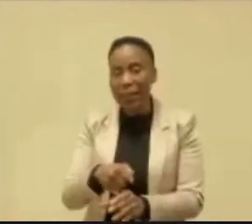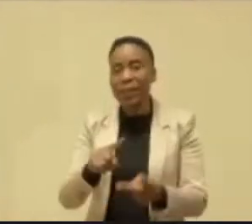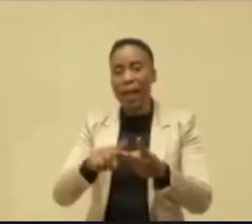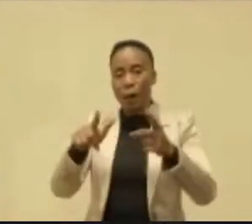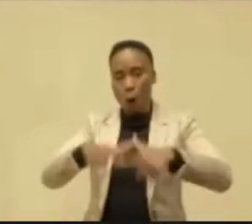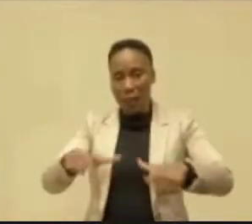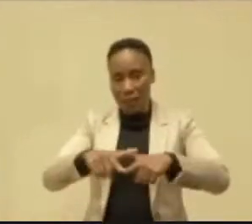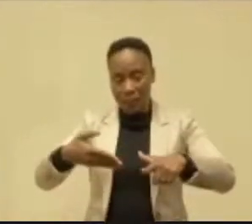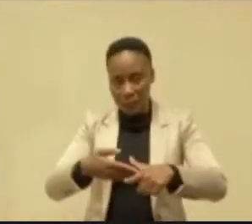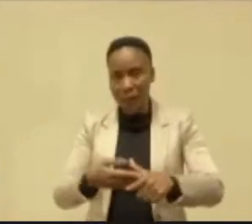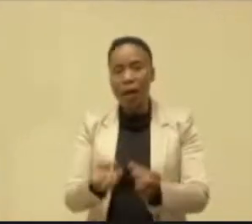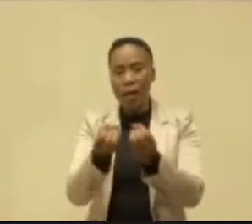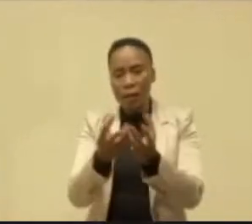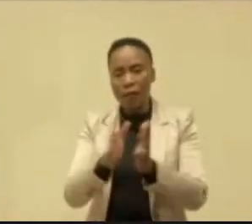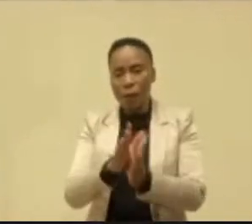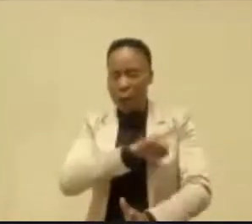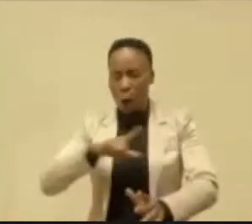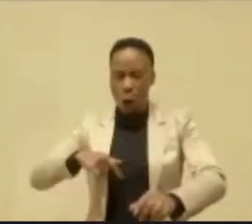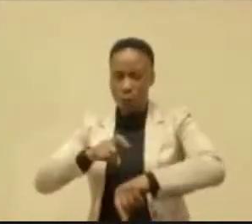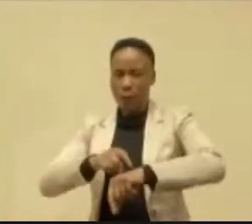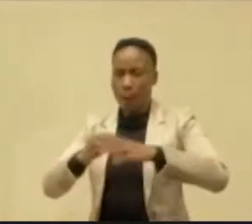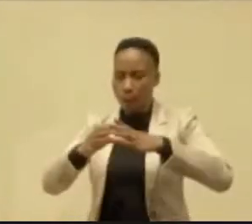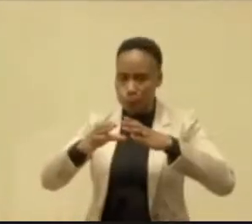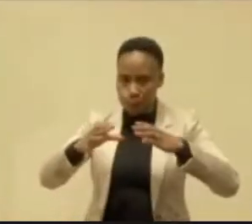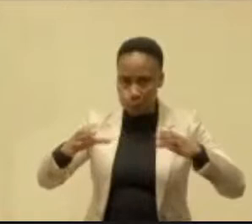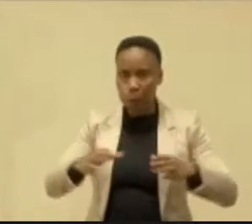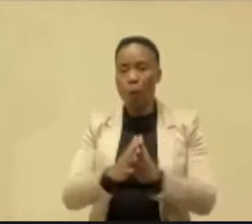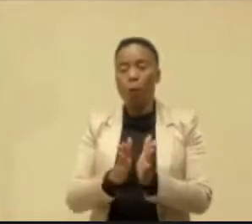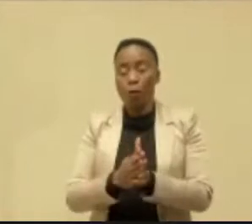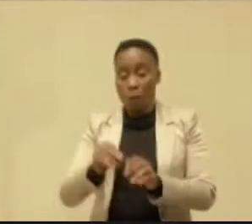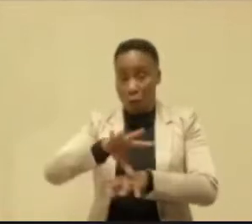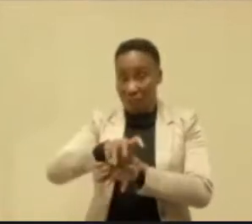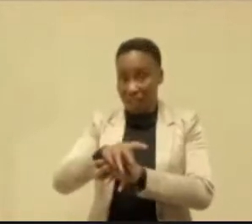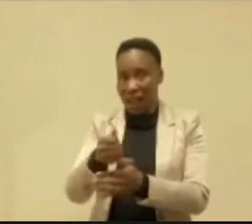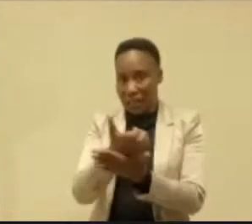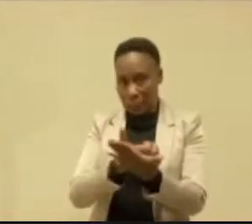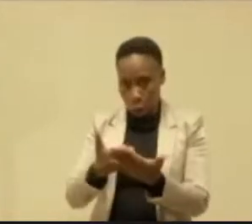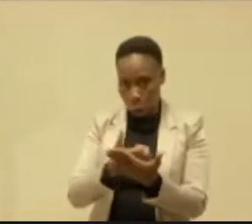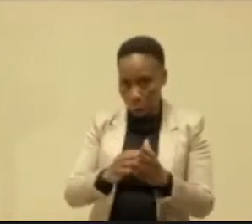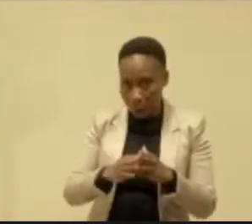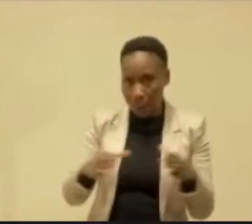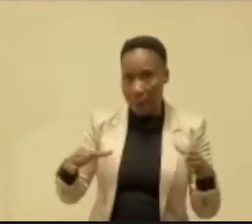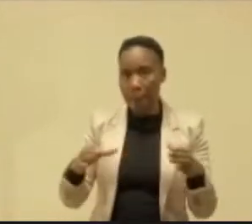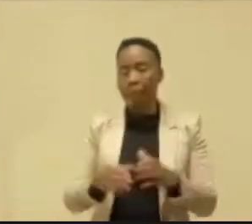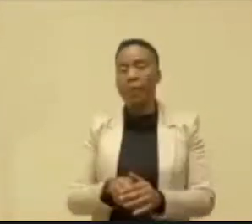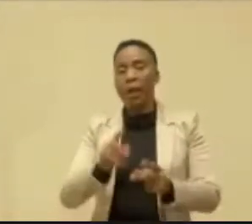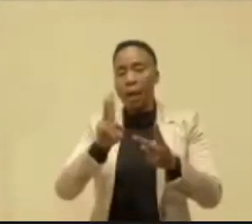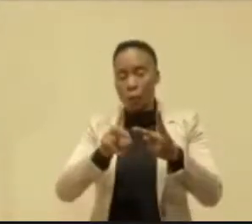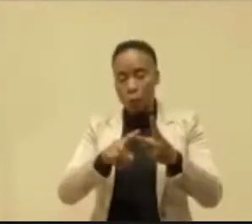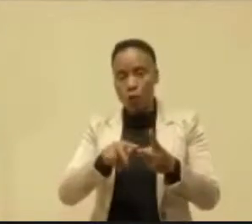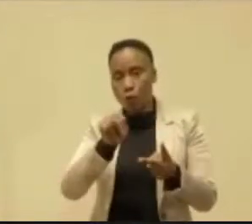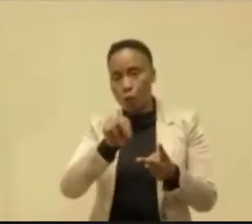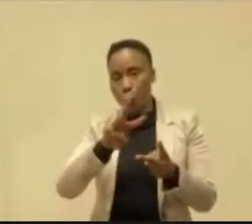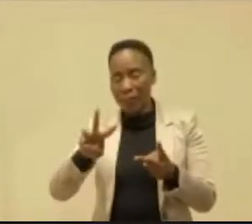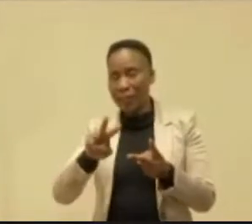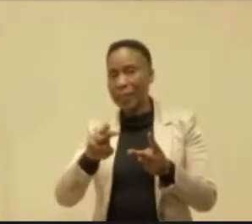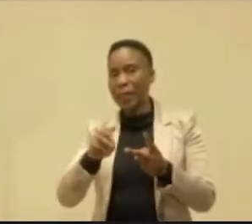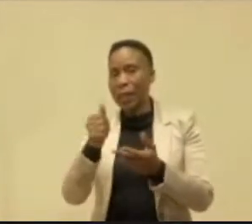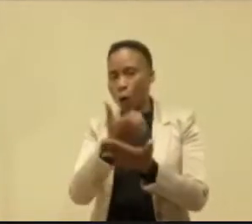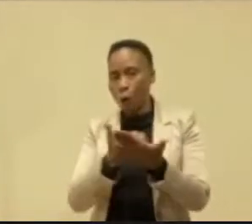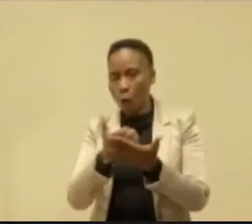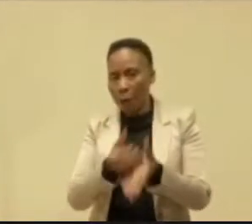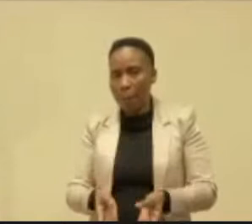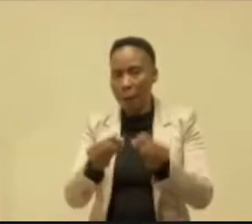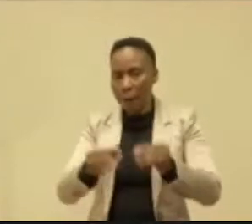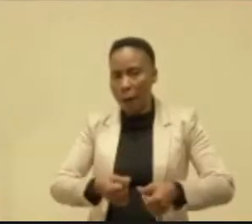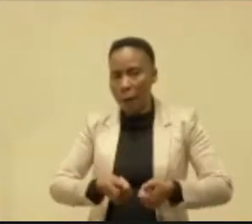the long-term growth of provincial economy the provinces developed a northwest economy recovery